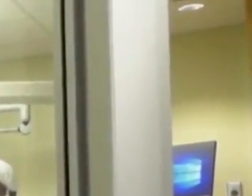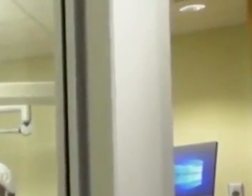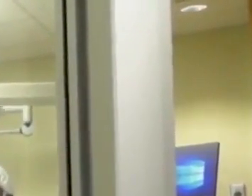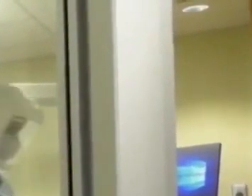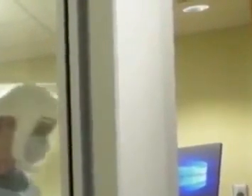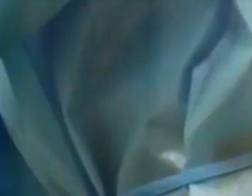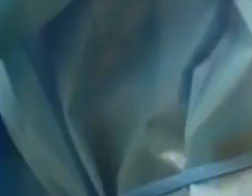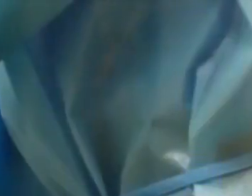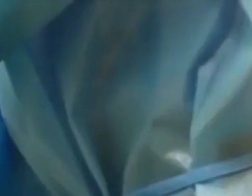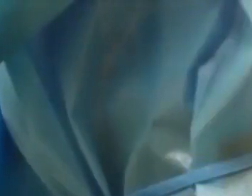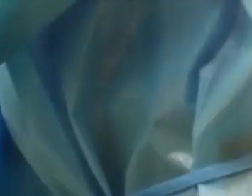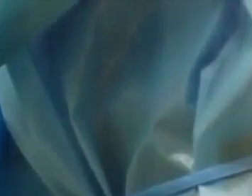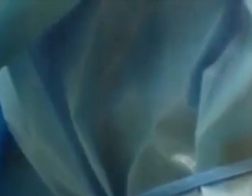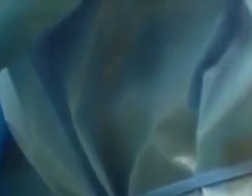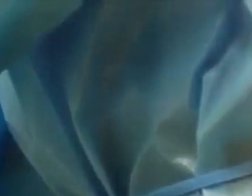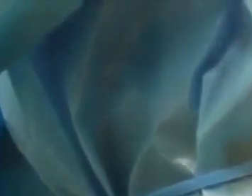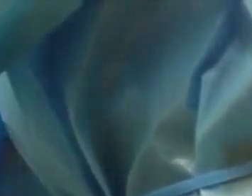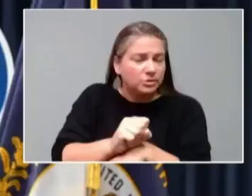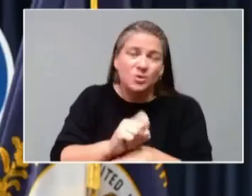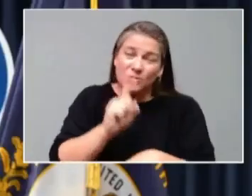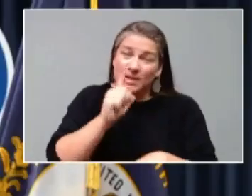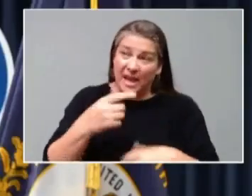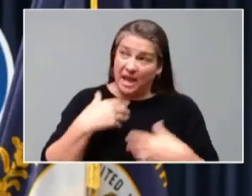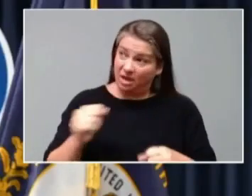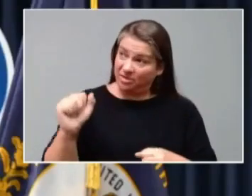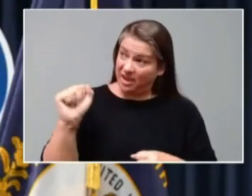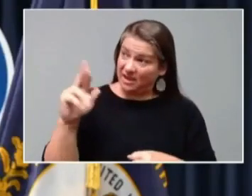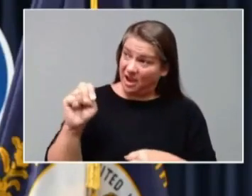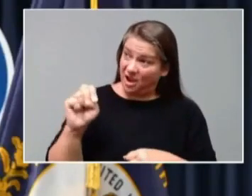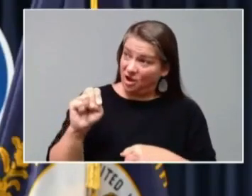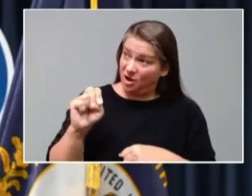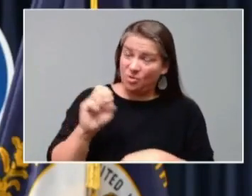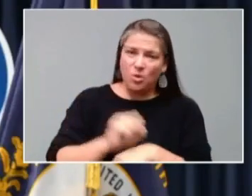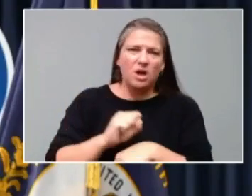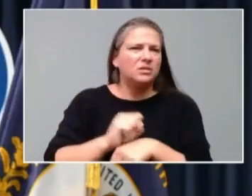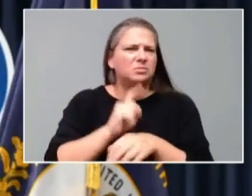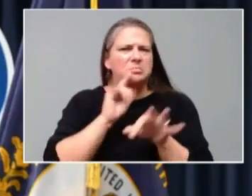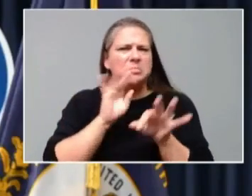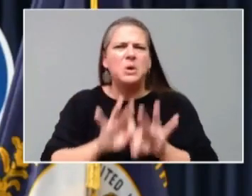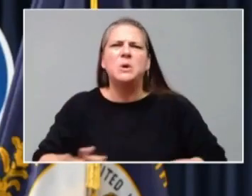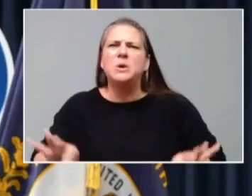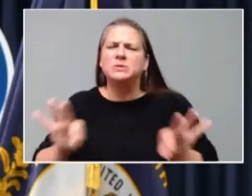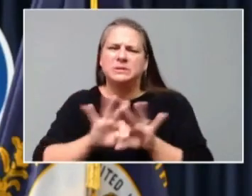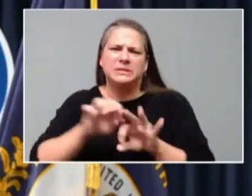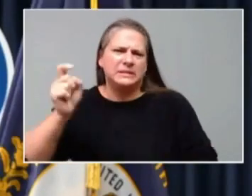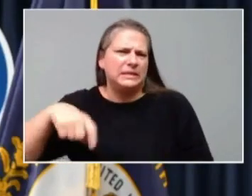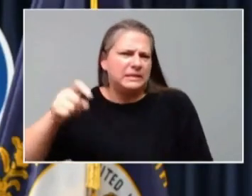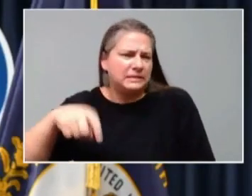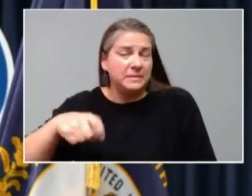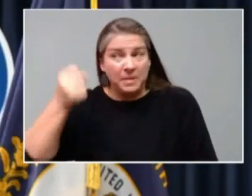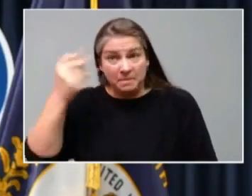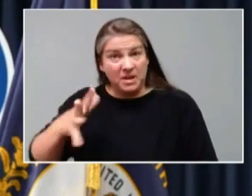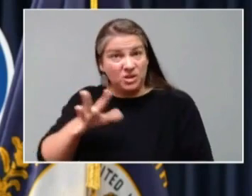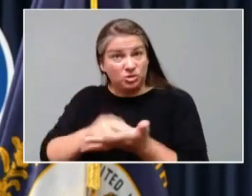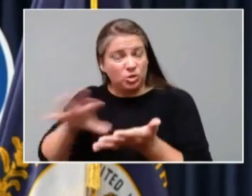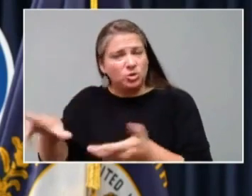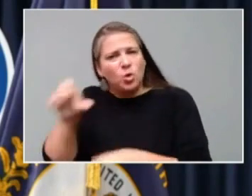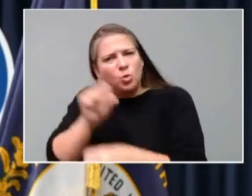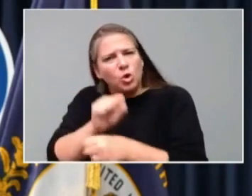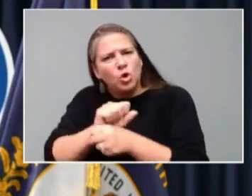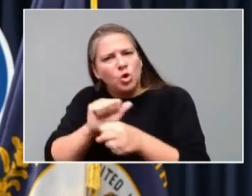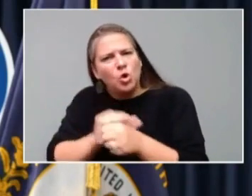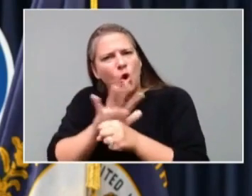care facilities in Louisville and across the Commonwealth. Many of our students are working in COVID units, directly working with COVID